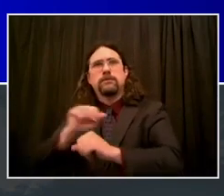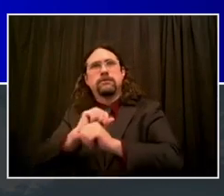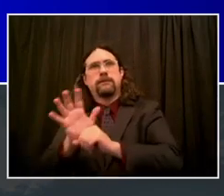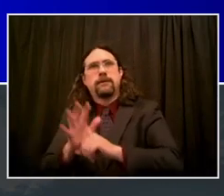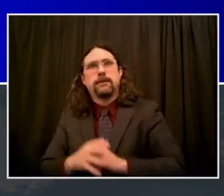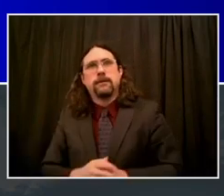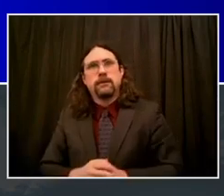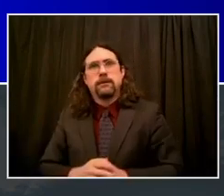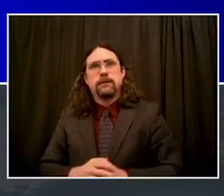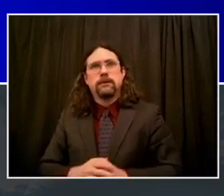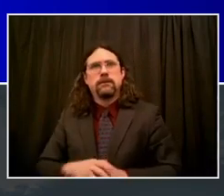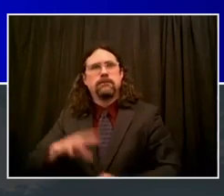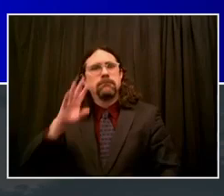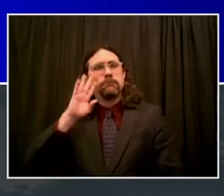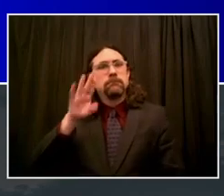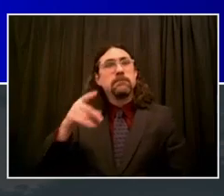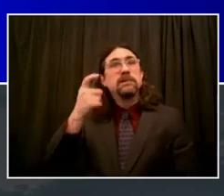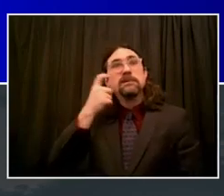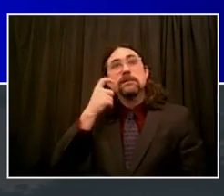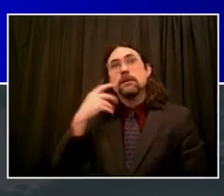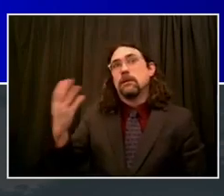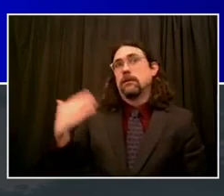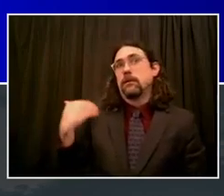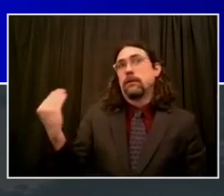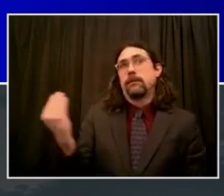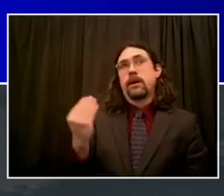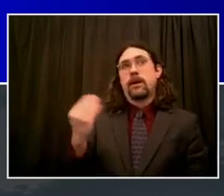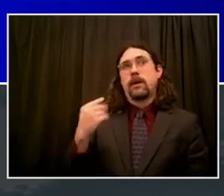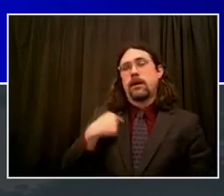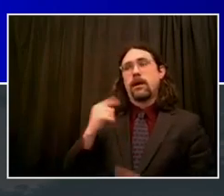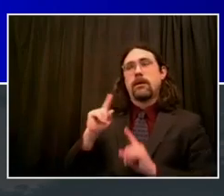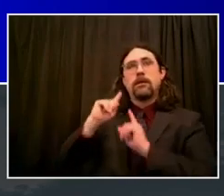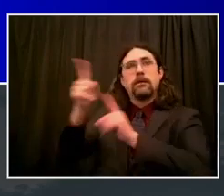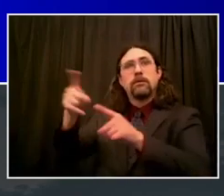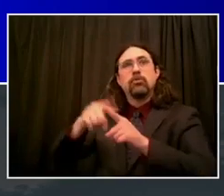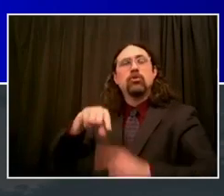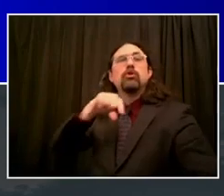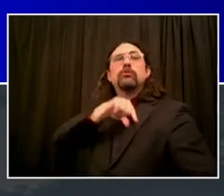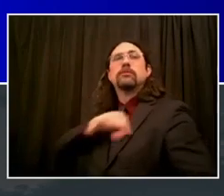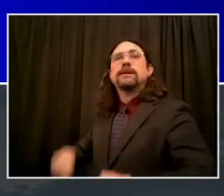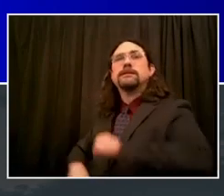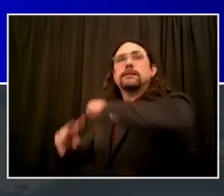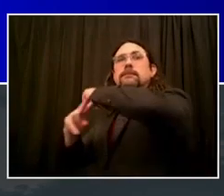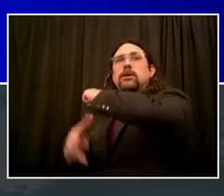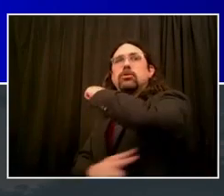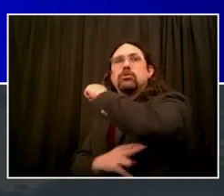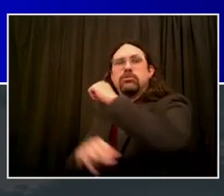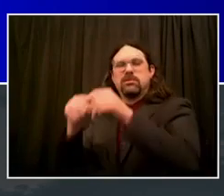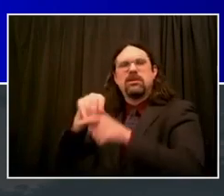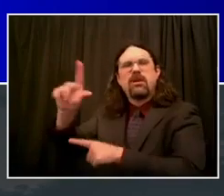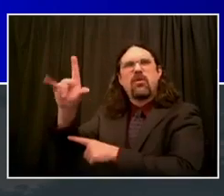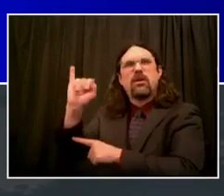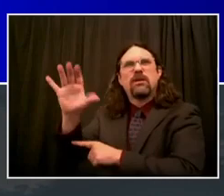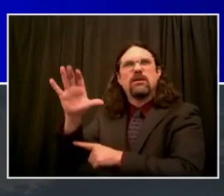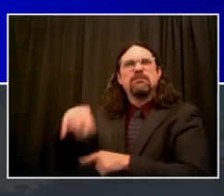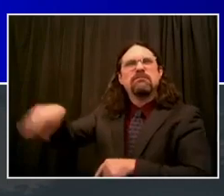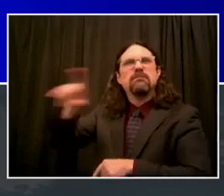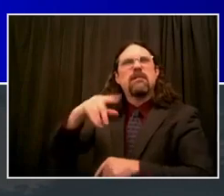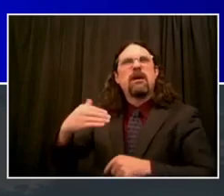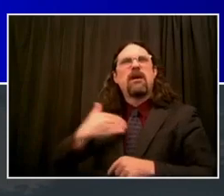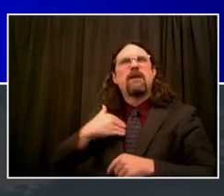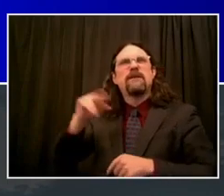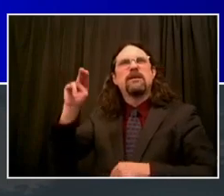City. Here is a place, again, biggest public housing development in the city, and has had an